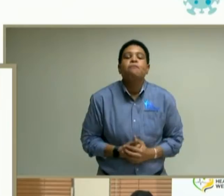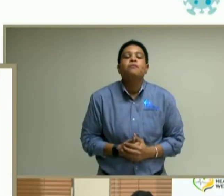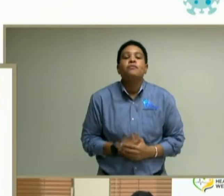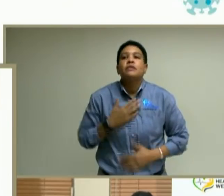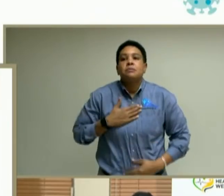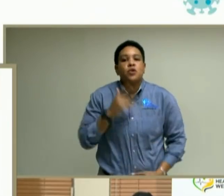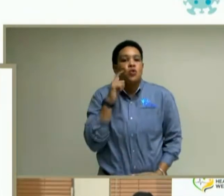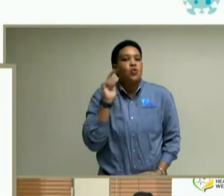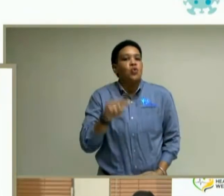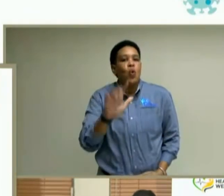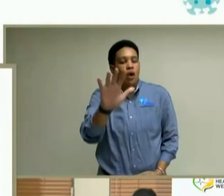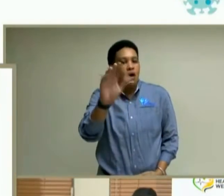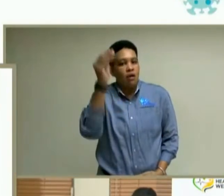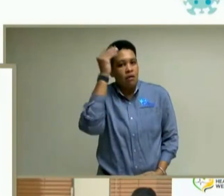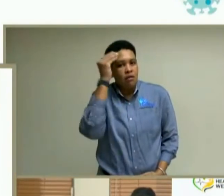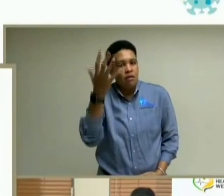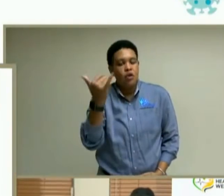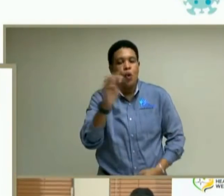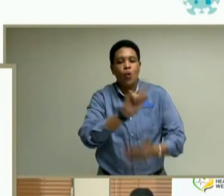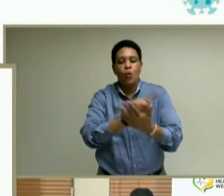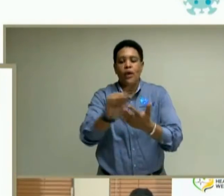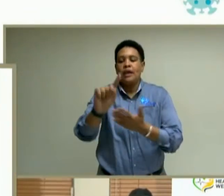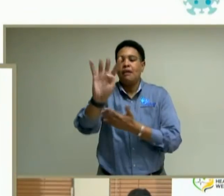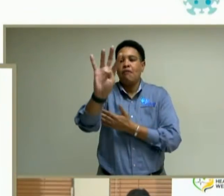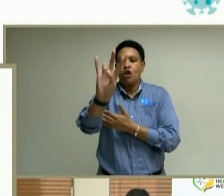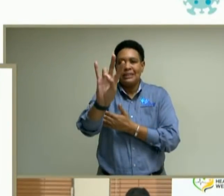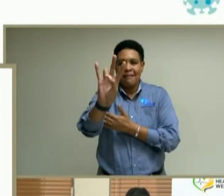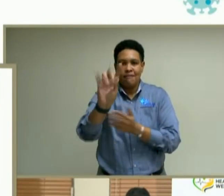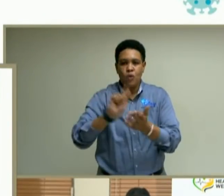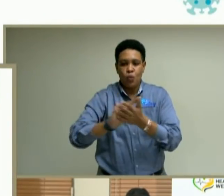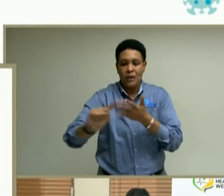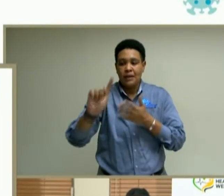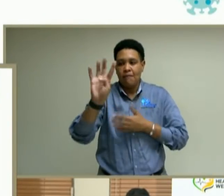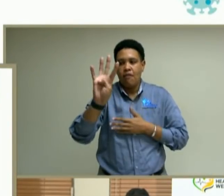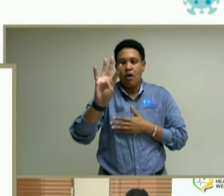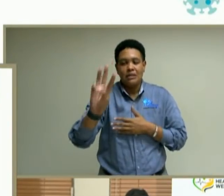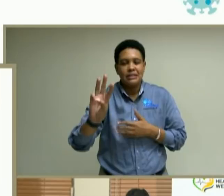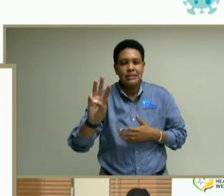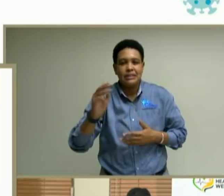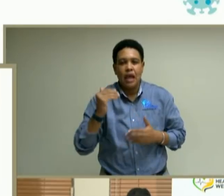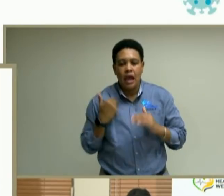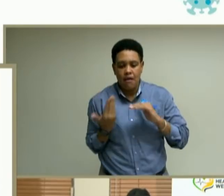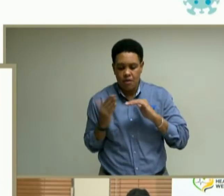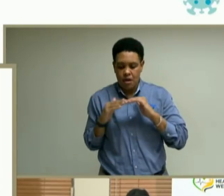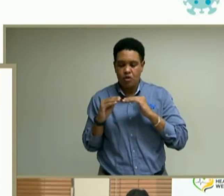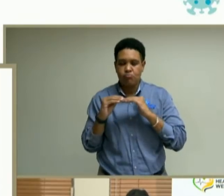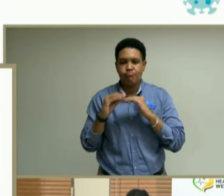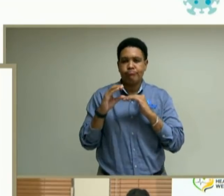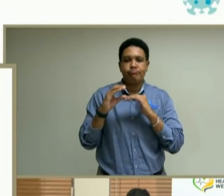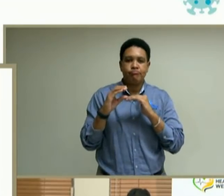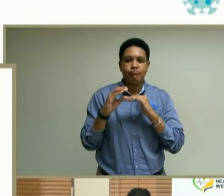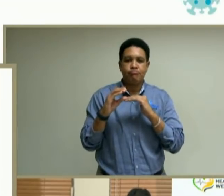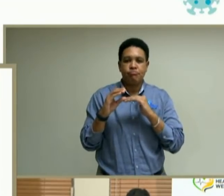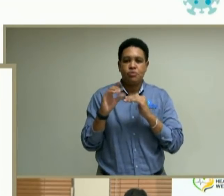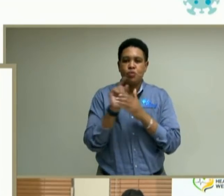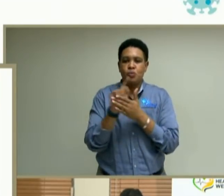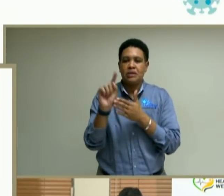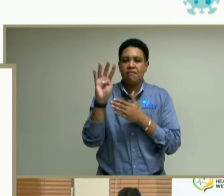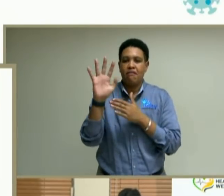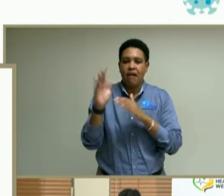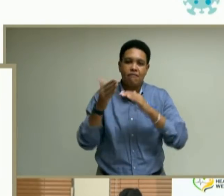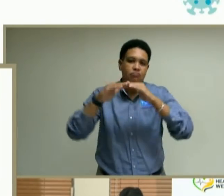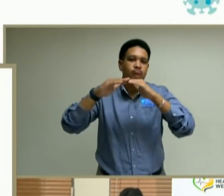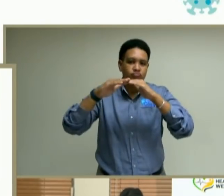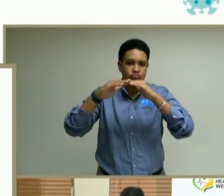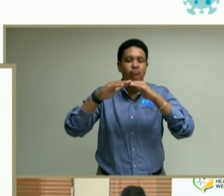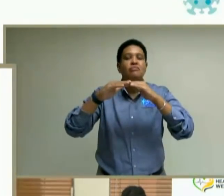Please note, we are in week 47. In week 46, there was an increase over week 45. Just to